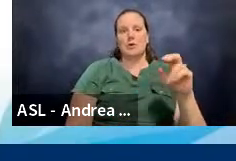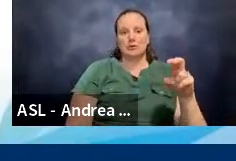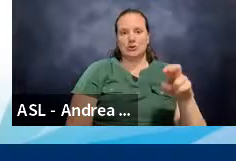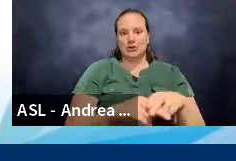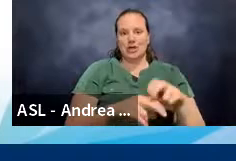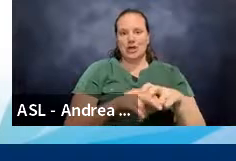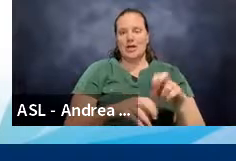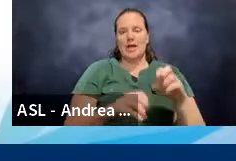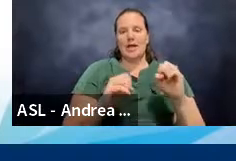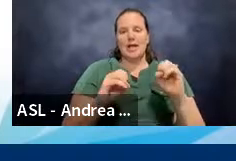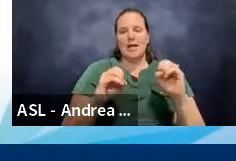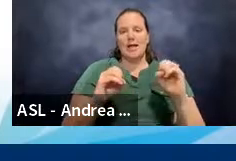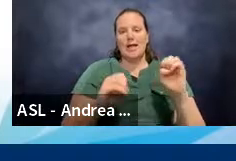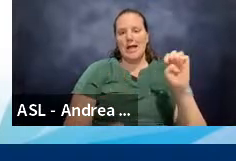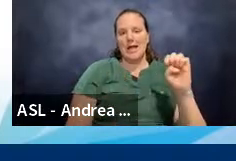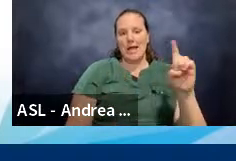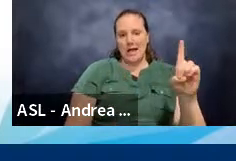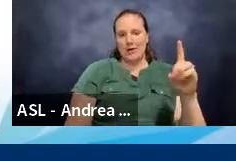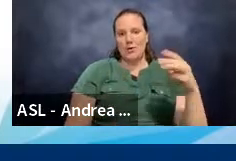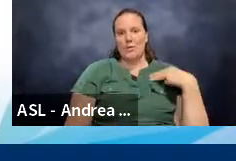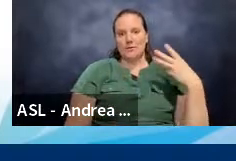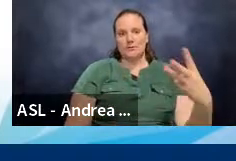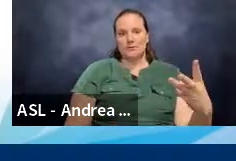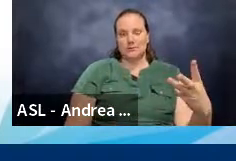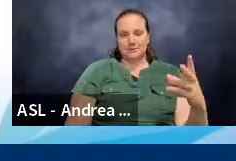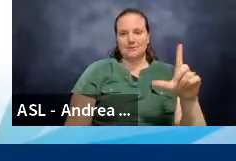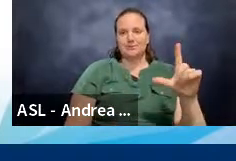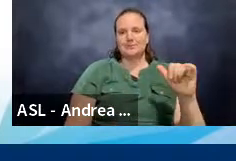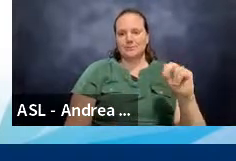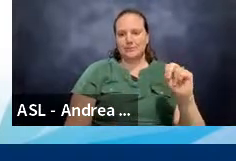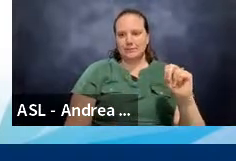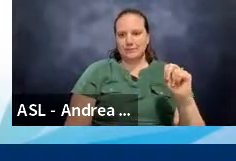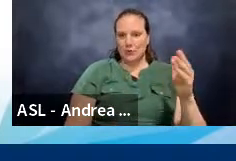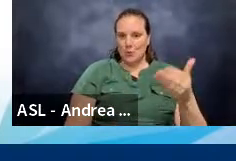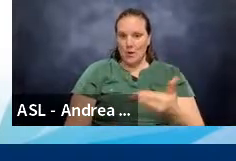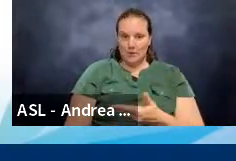Ed Washington and Lynn Valenter, to welcome us all.